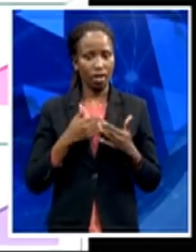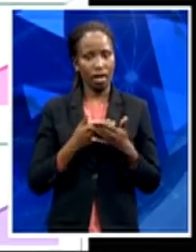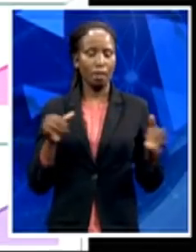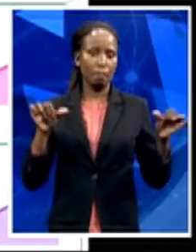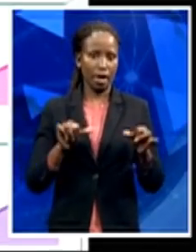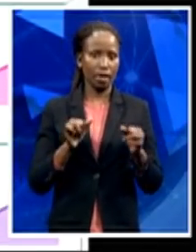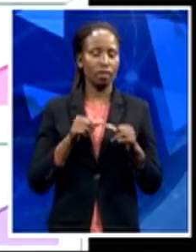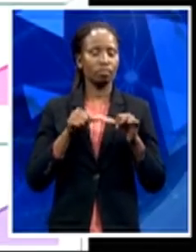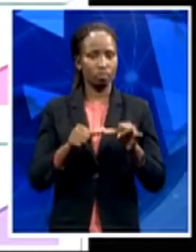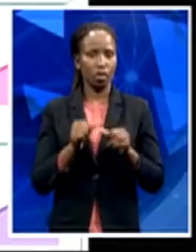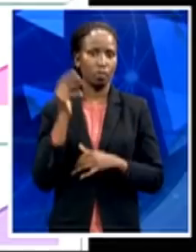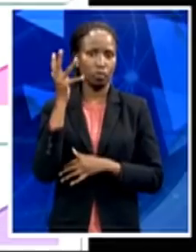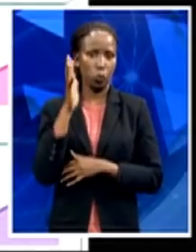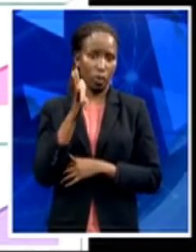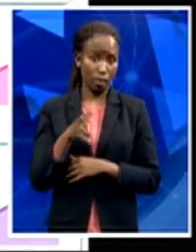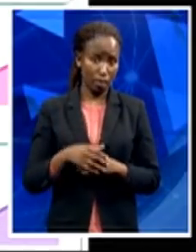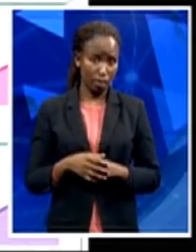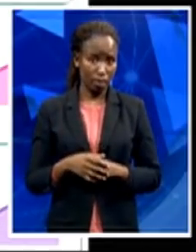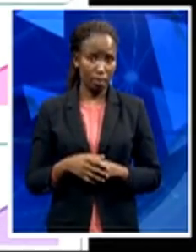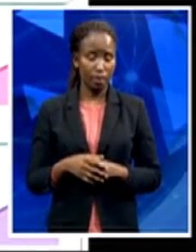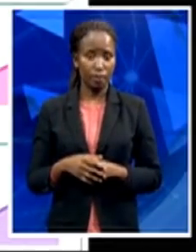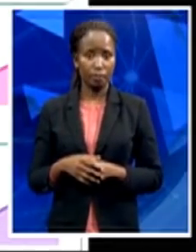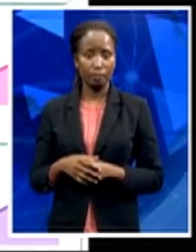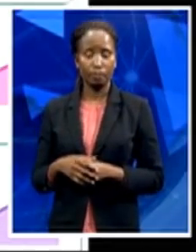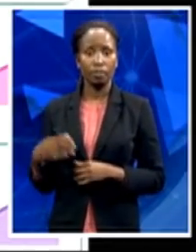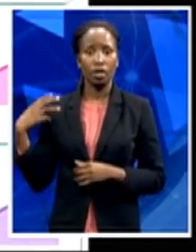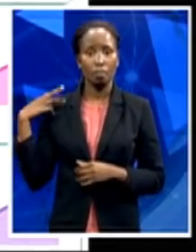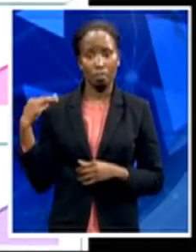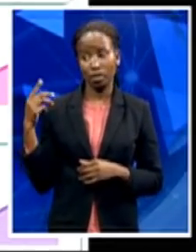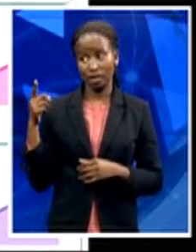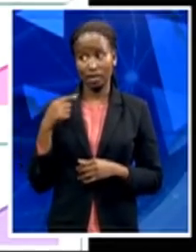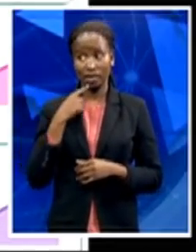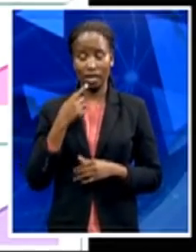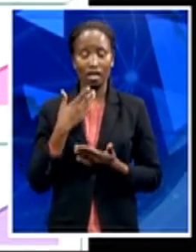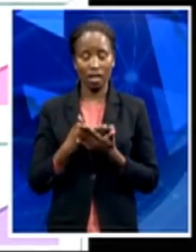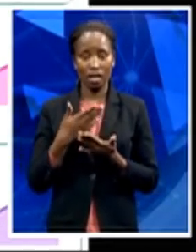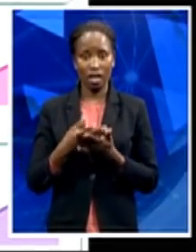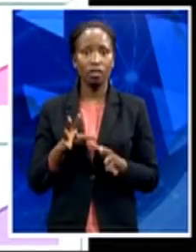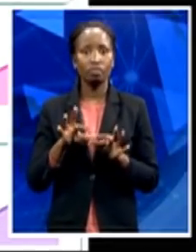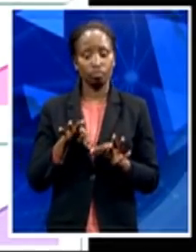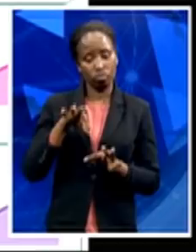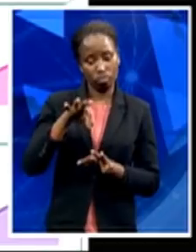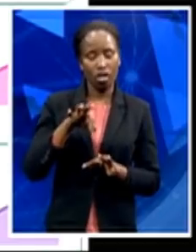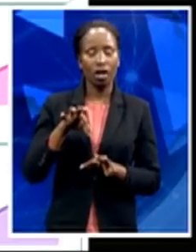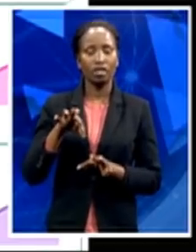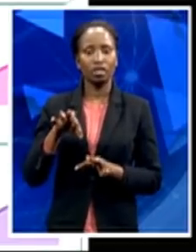The minister said she will extend her stay till 12:30. So can we continue the presentation?